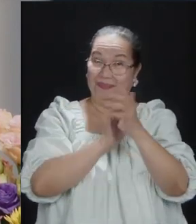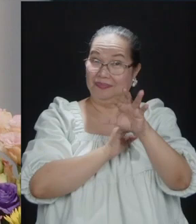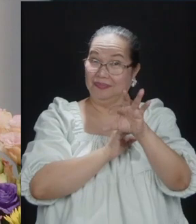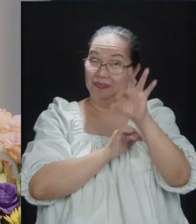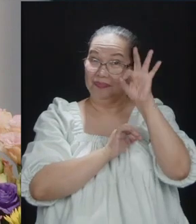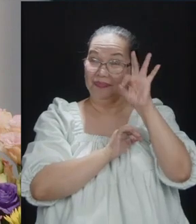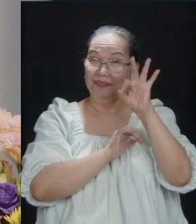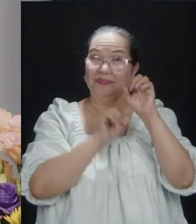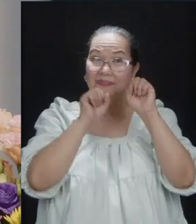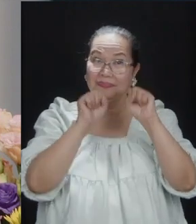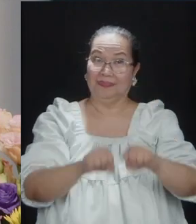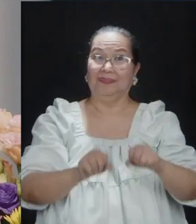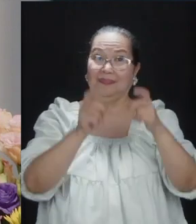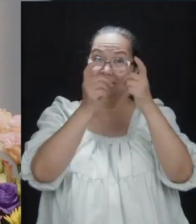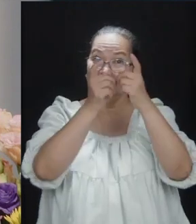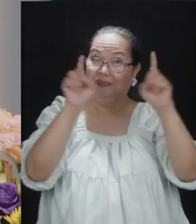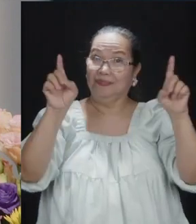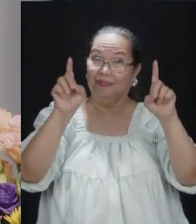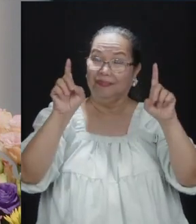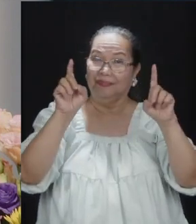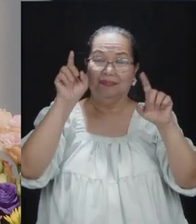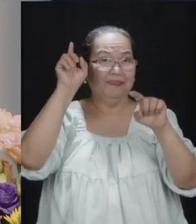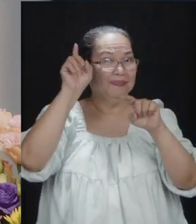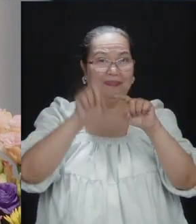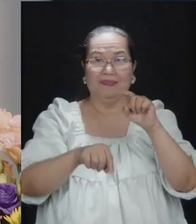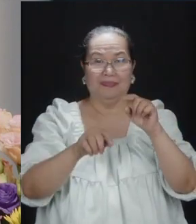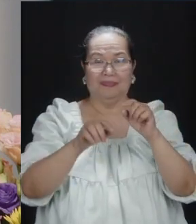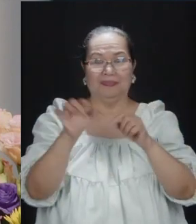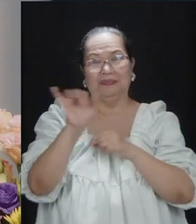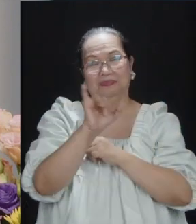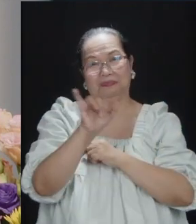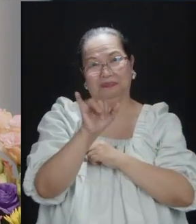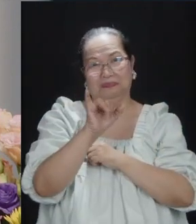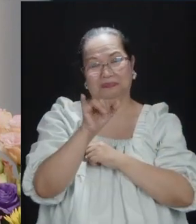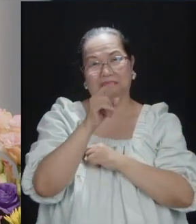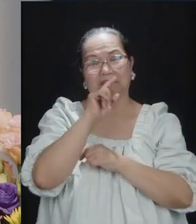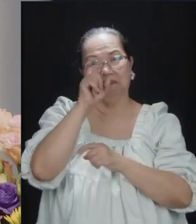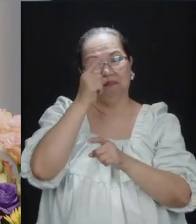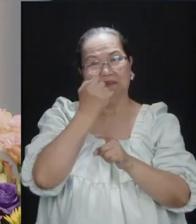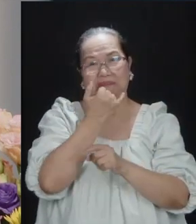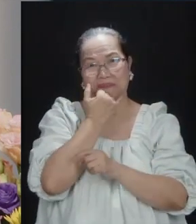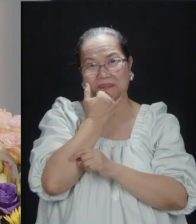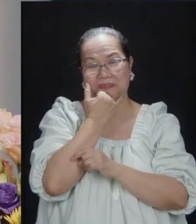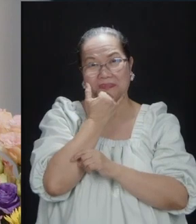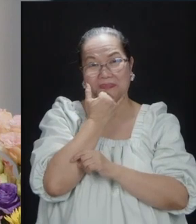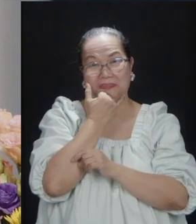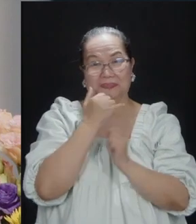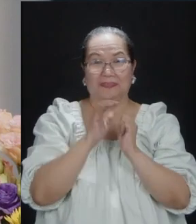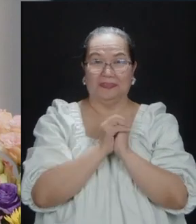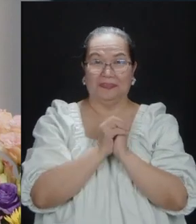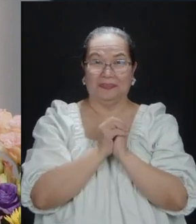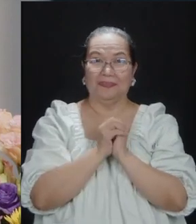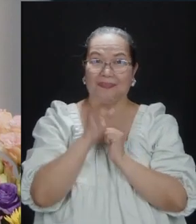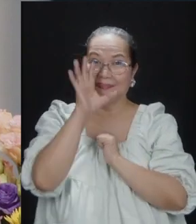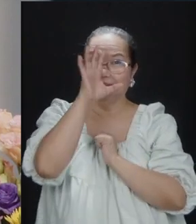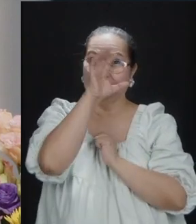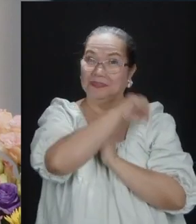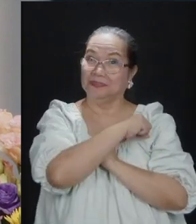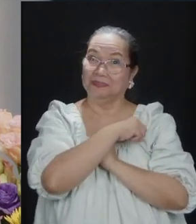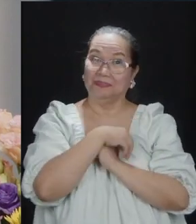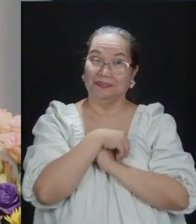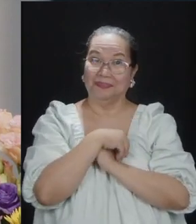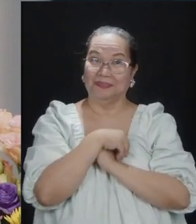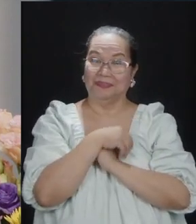if he so chooses, may divorce her and would not be considered in the wrong. You know, I guess